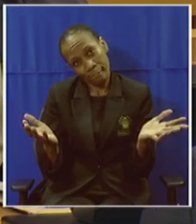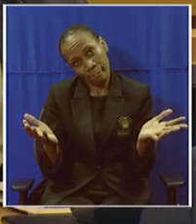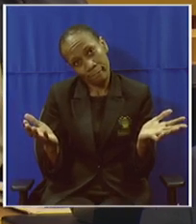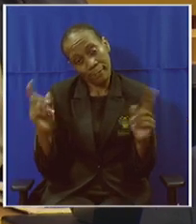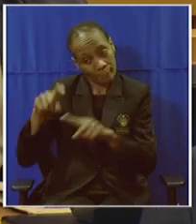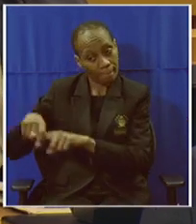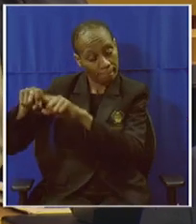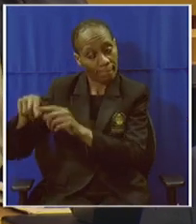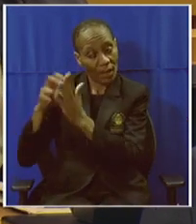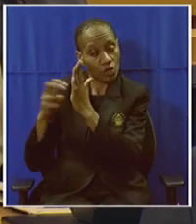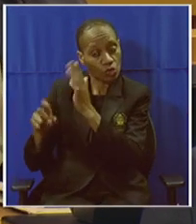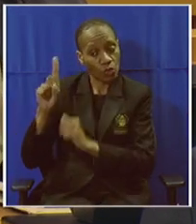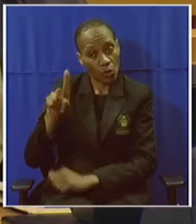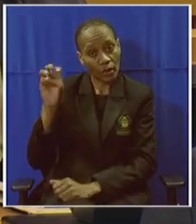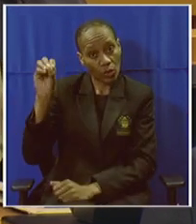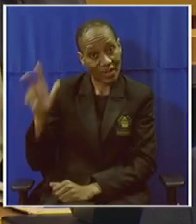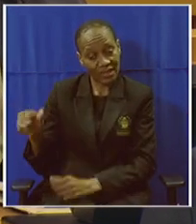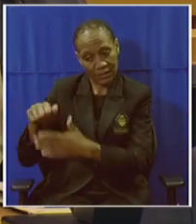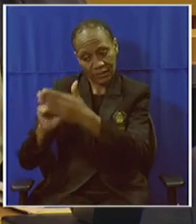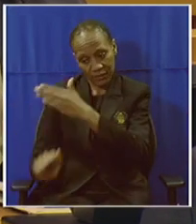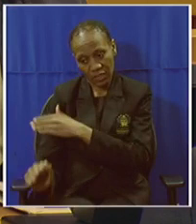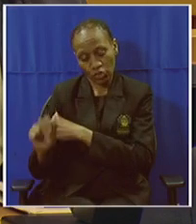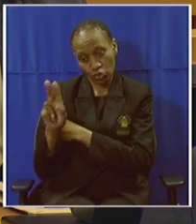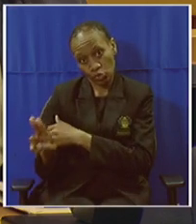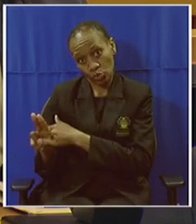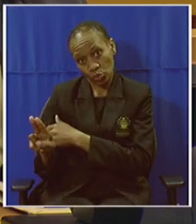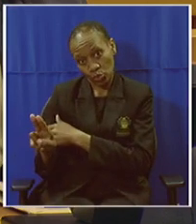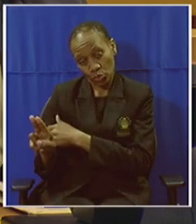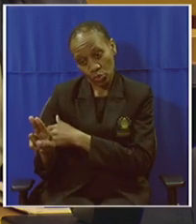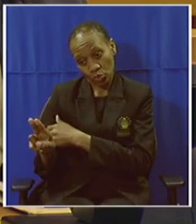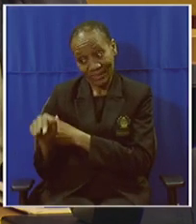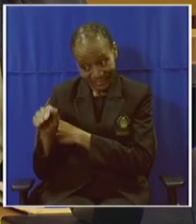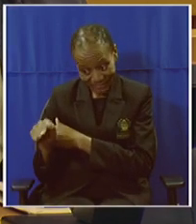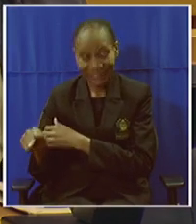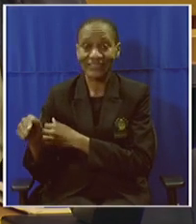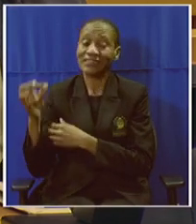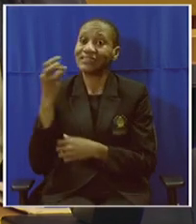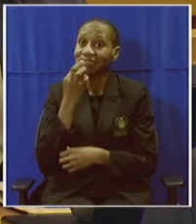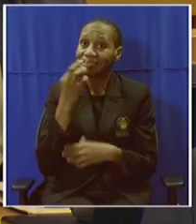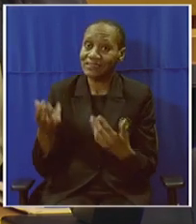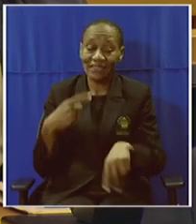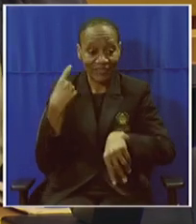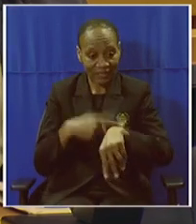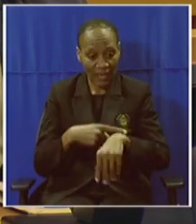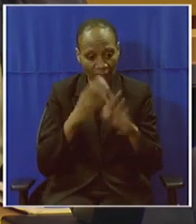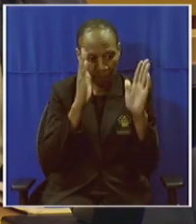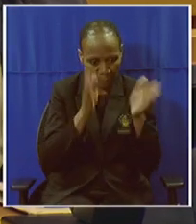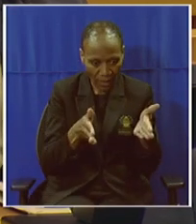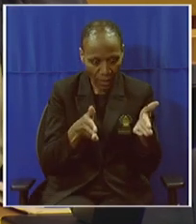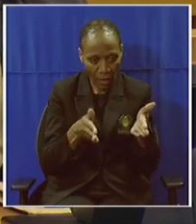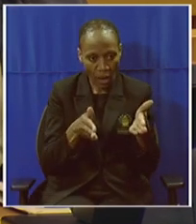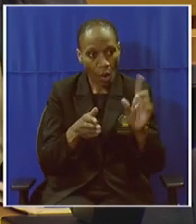notwithstanding Rule 108, subsection Rule 2, which provide that the time allocated to a